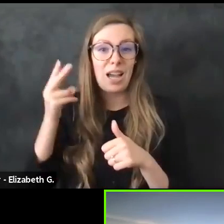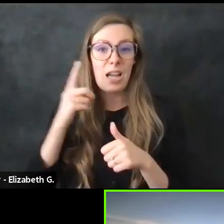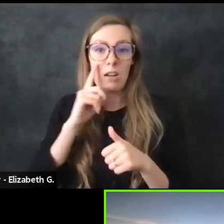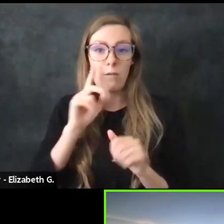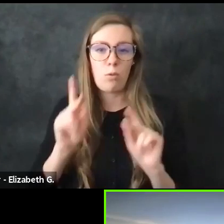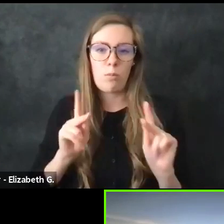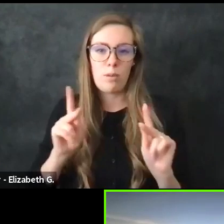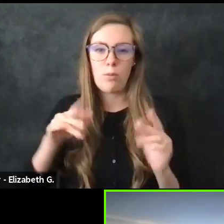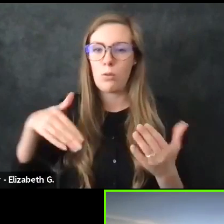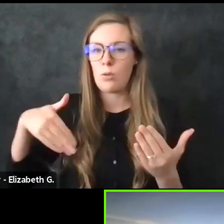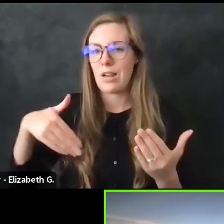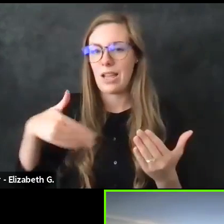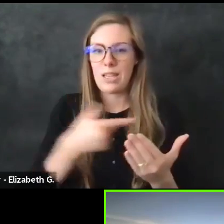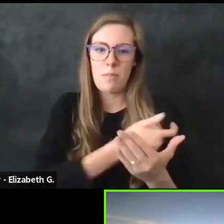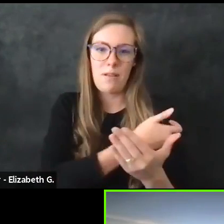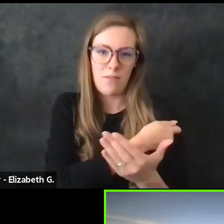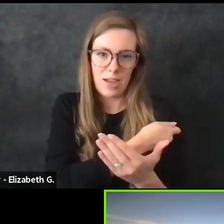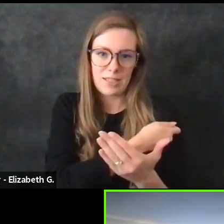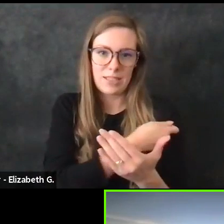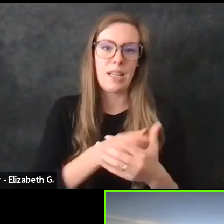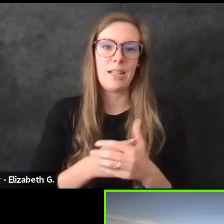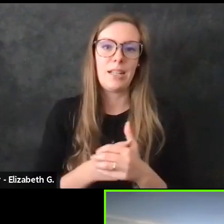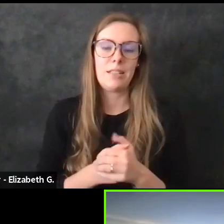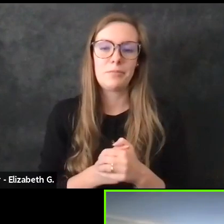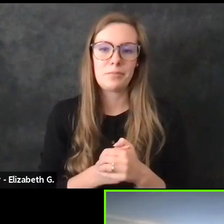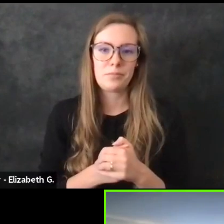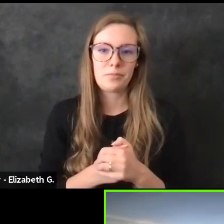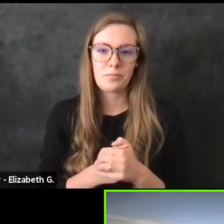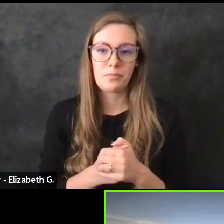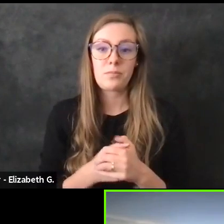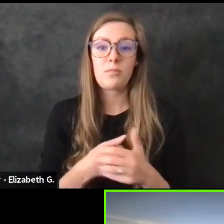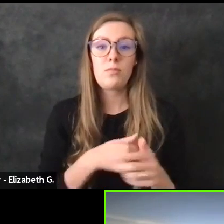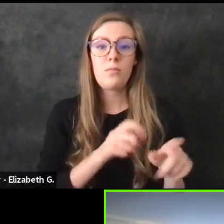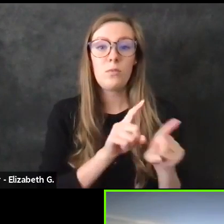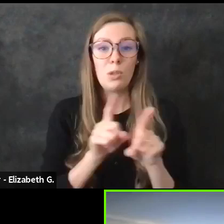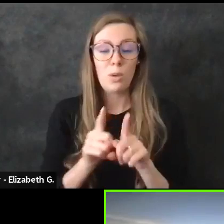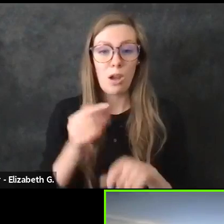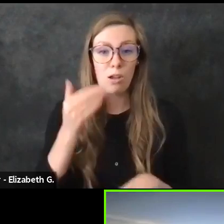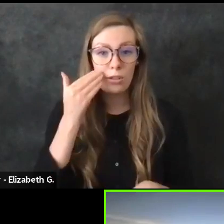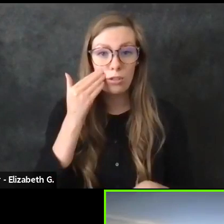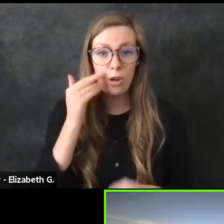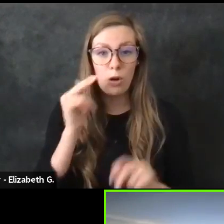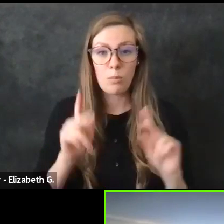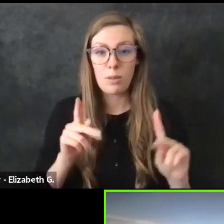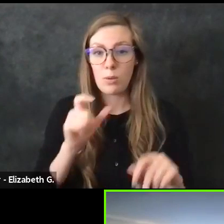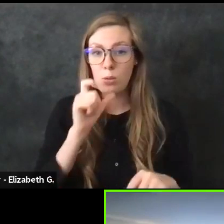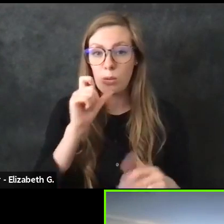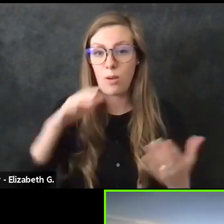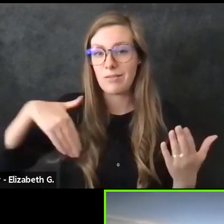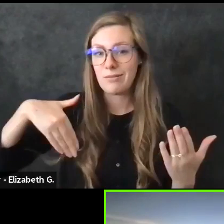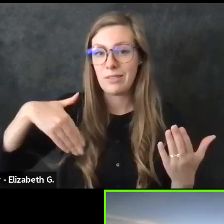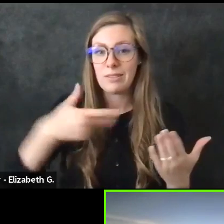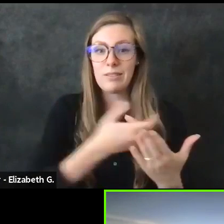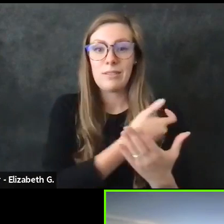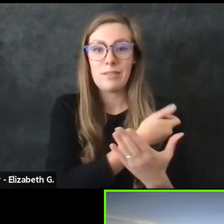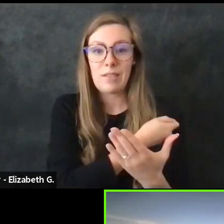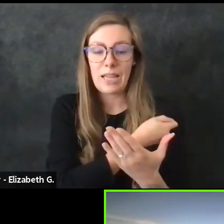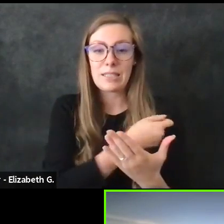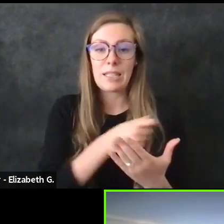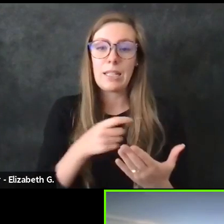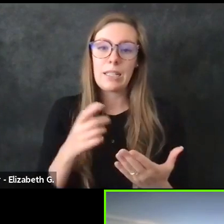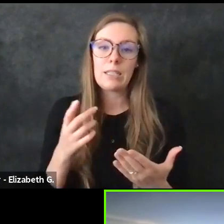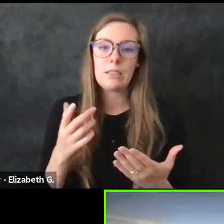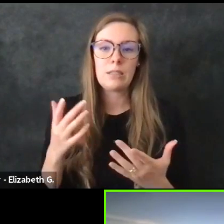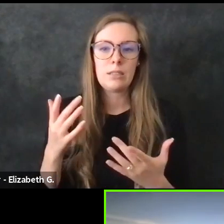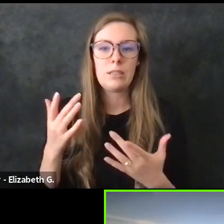unvaccinated residents than for those who are vaccinated. And we also know that those who are unvaccinated are far more likely to